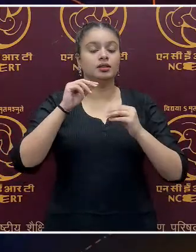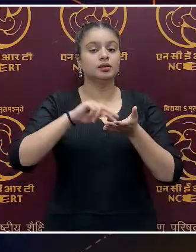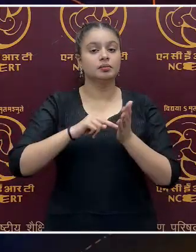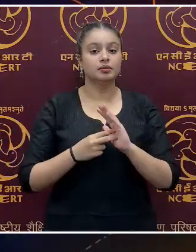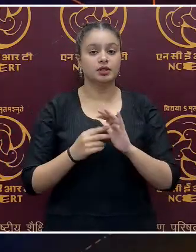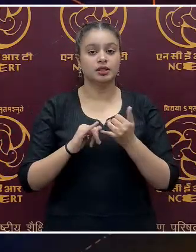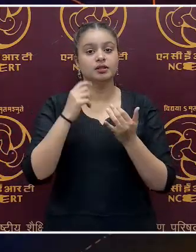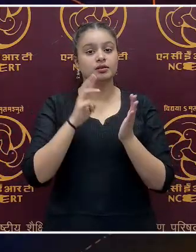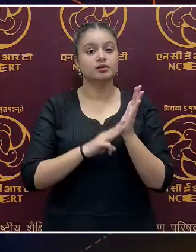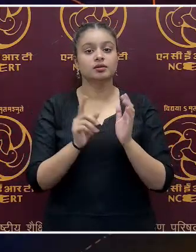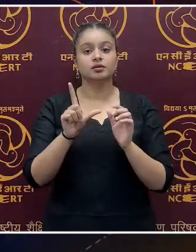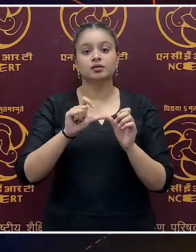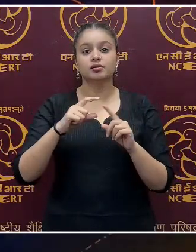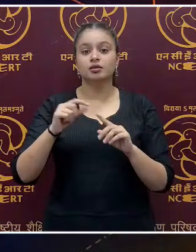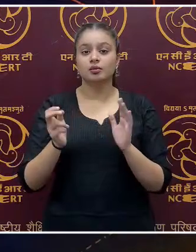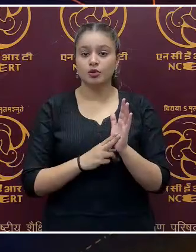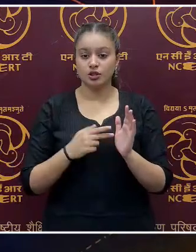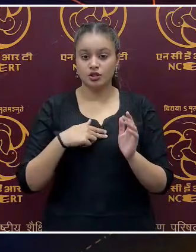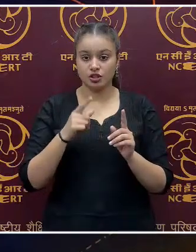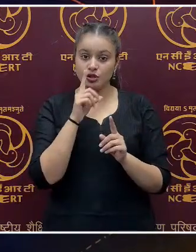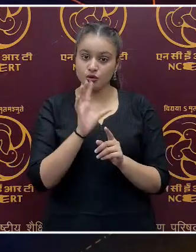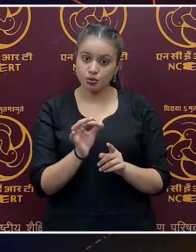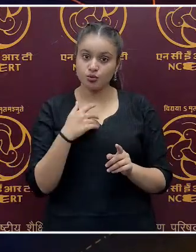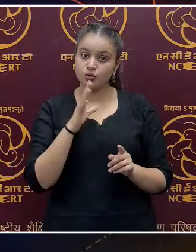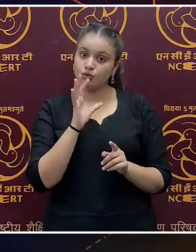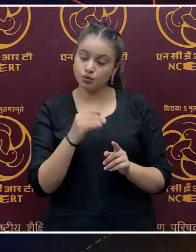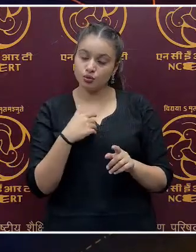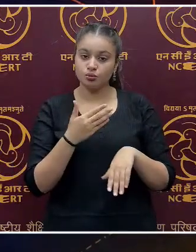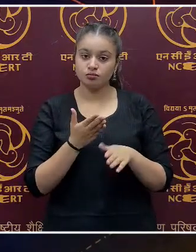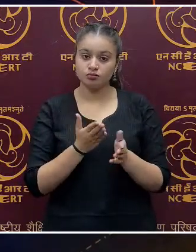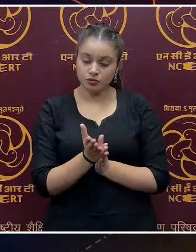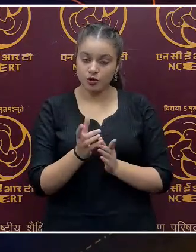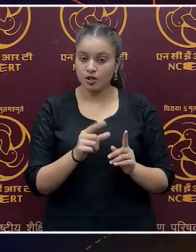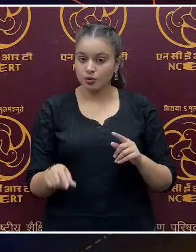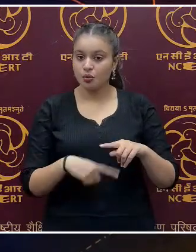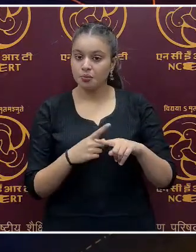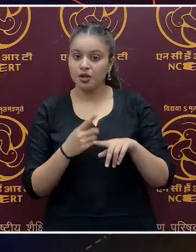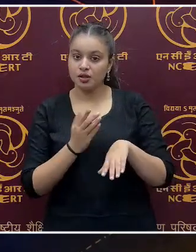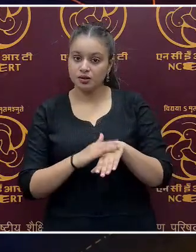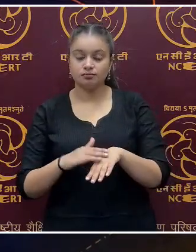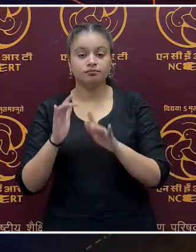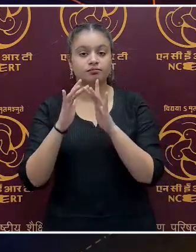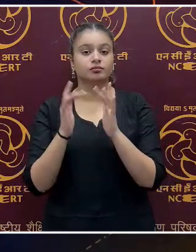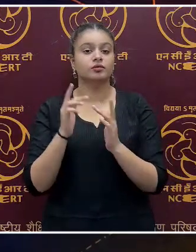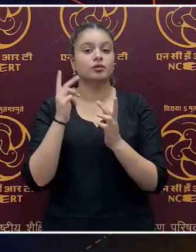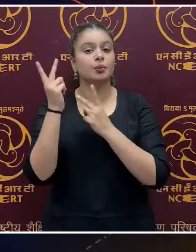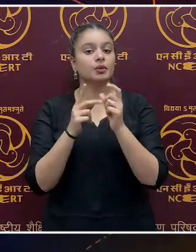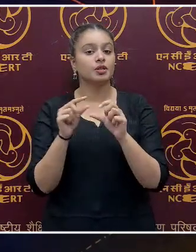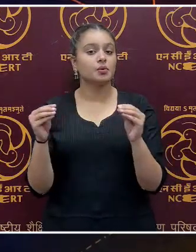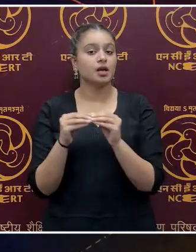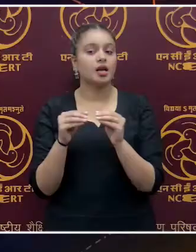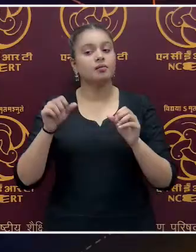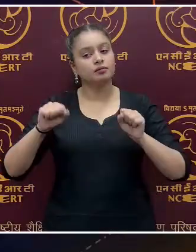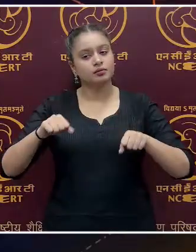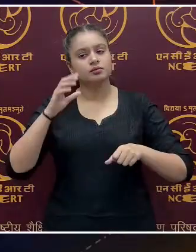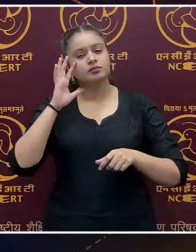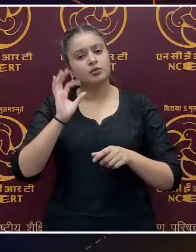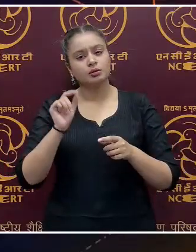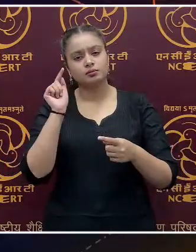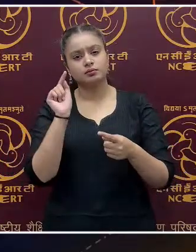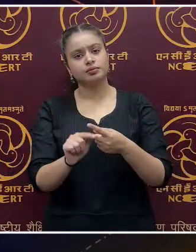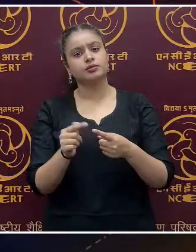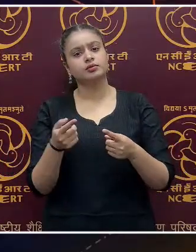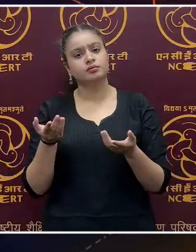they have to do the practicum and experiences through the virtual labs. This is the main purpose. As we